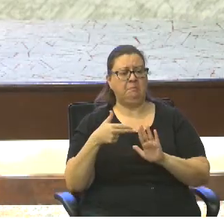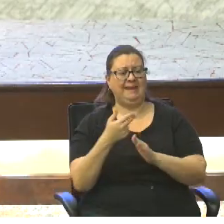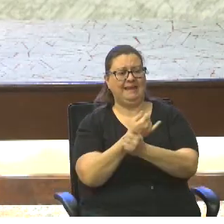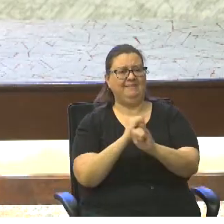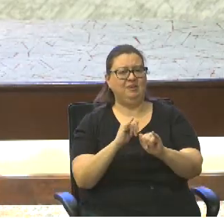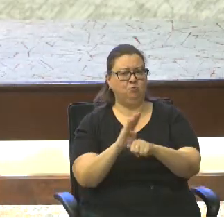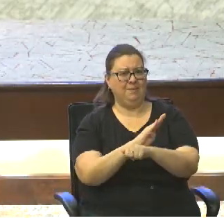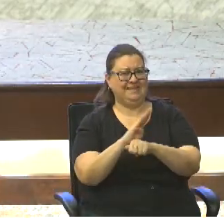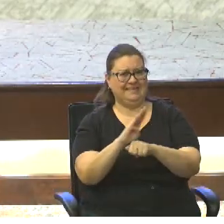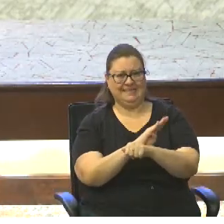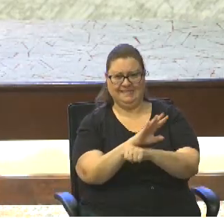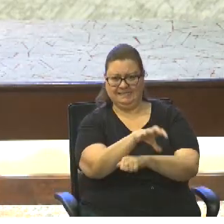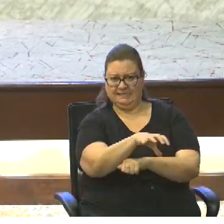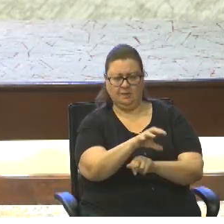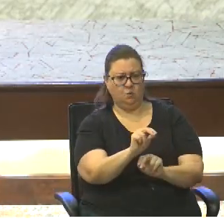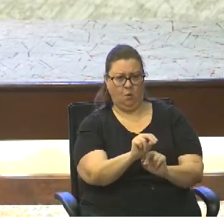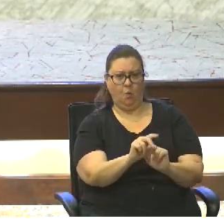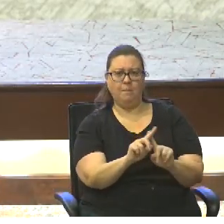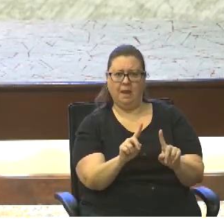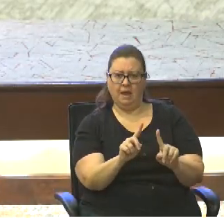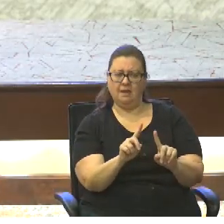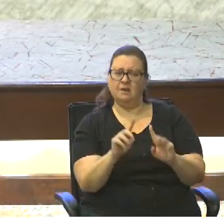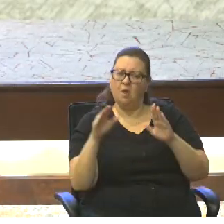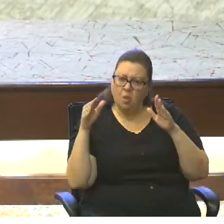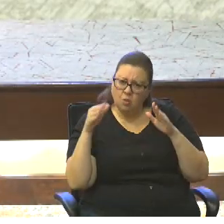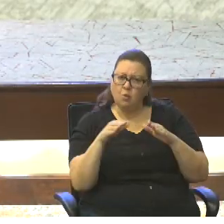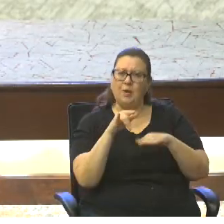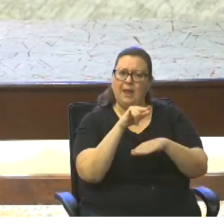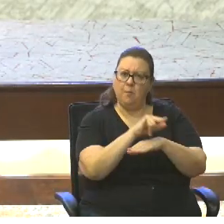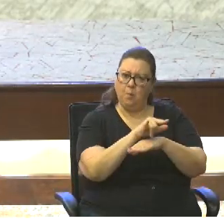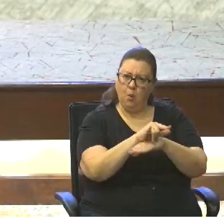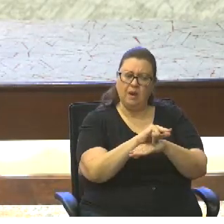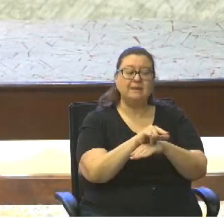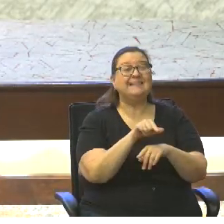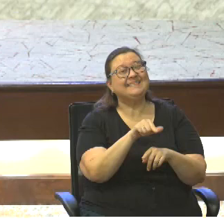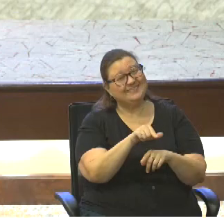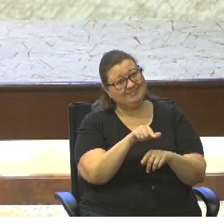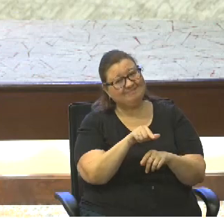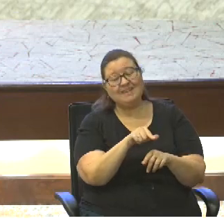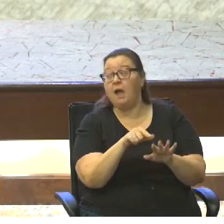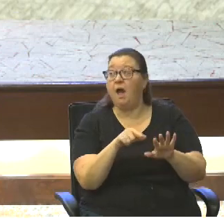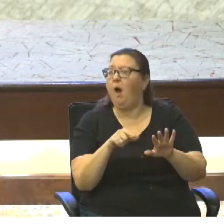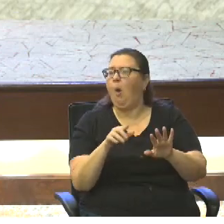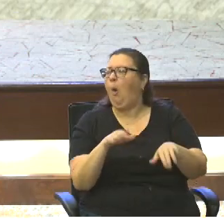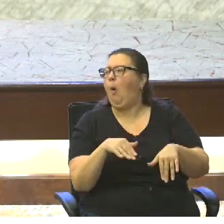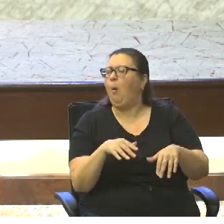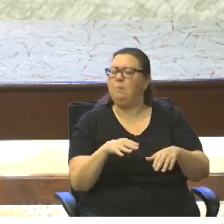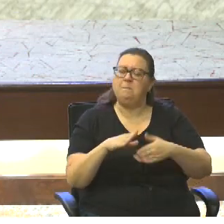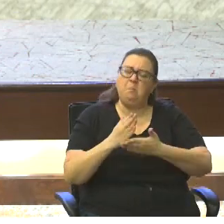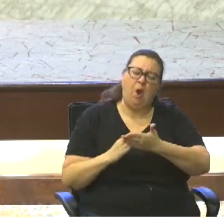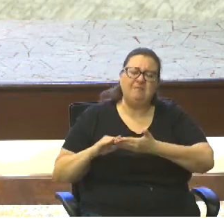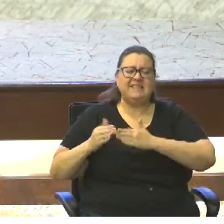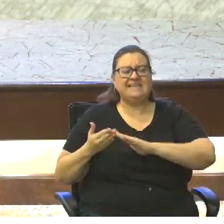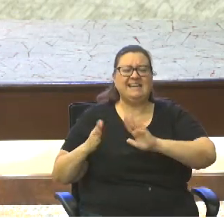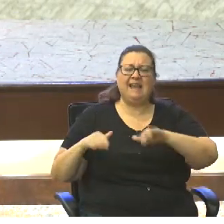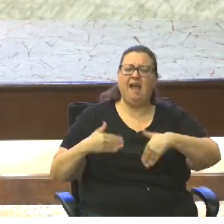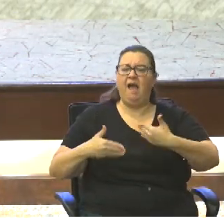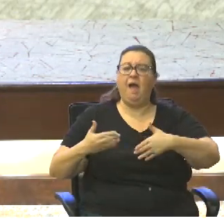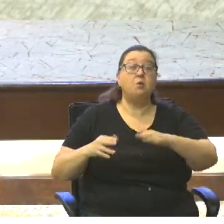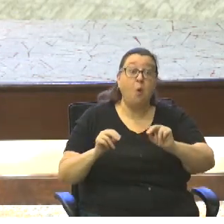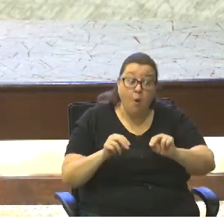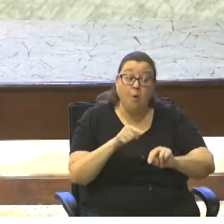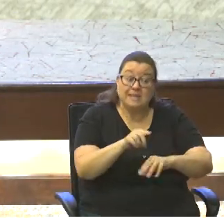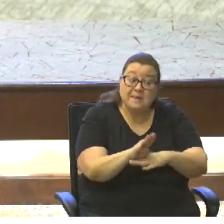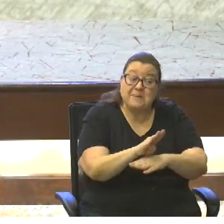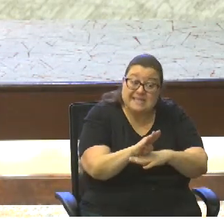and more, it's important to look at your airport and recognize that it is a business. And like any business, in order to survive,